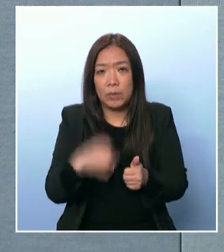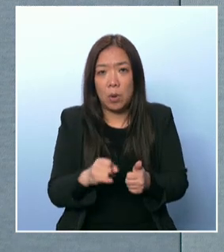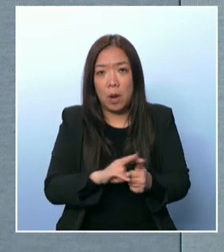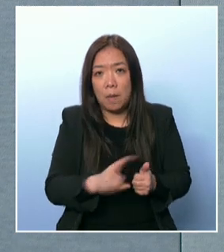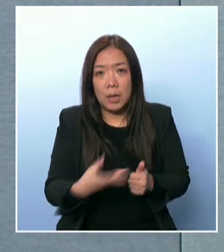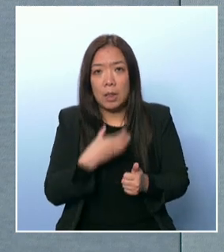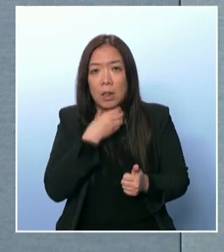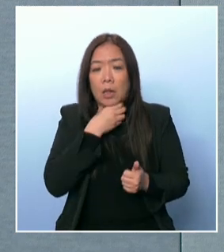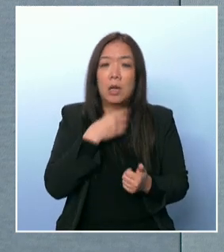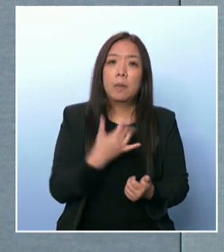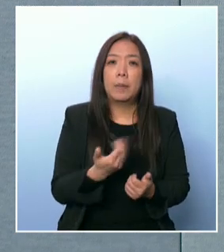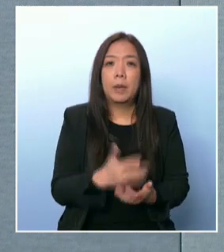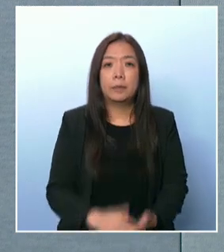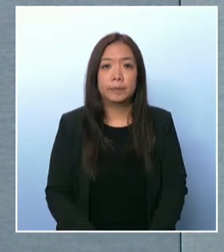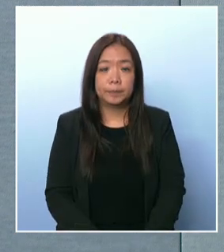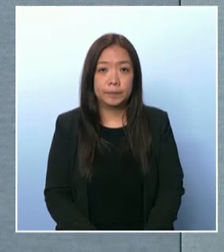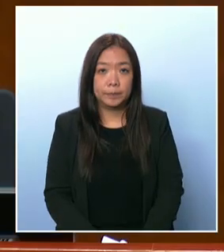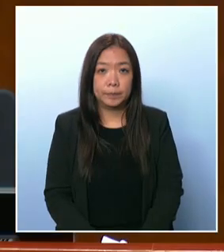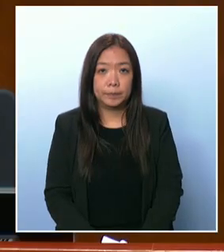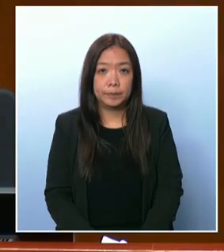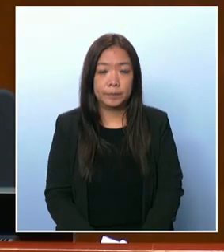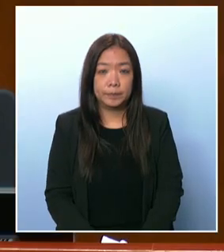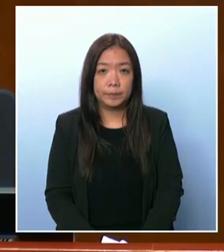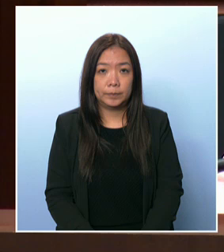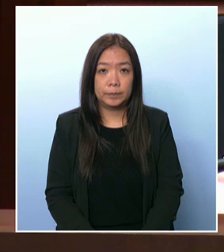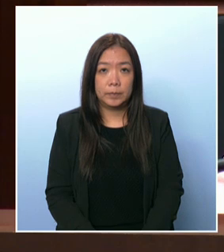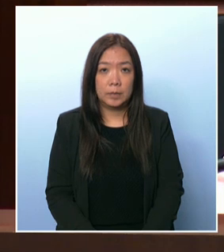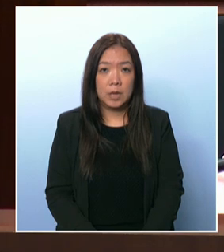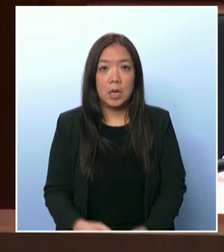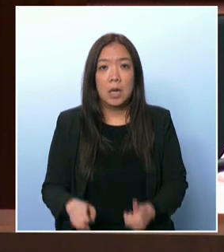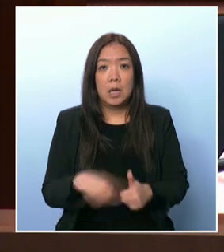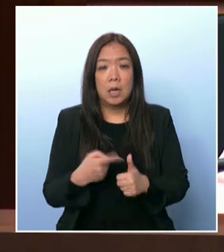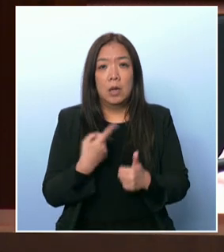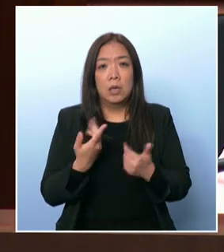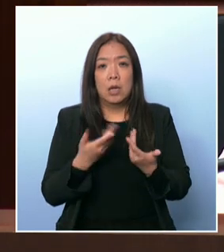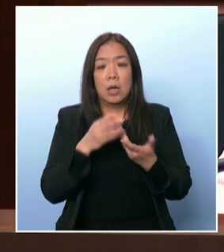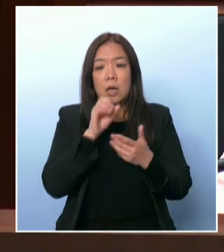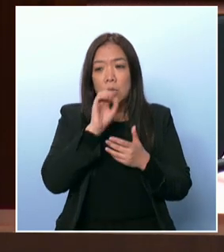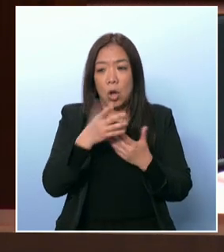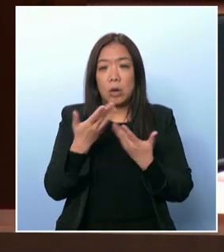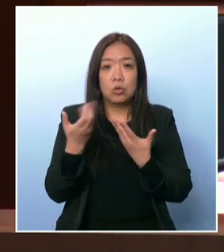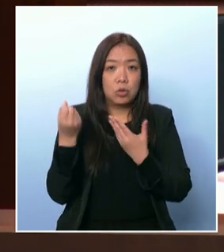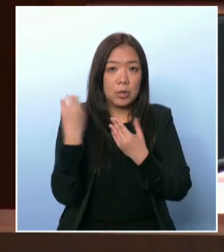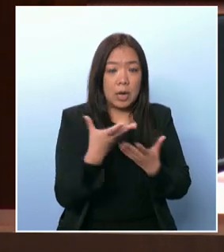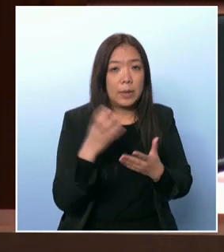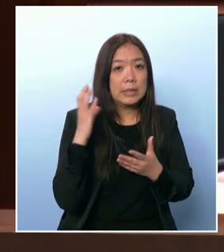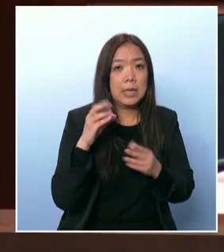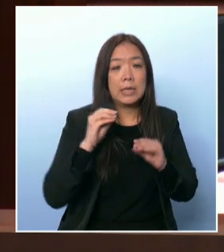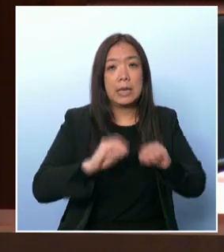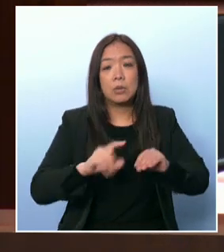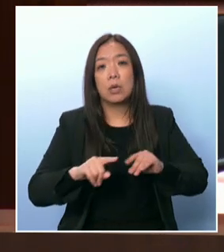for providing more beds? Will that exacerbate the gap? Under